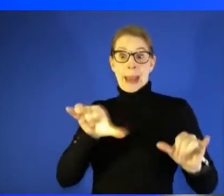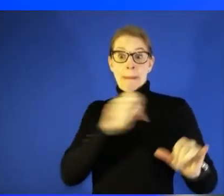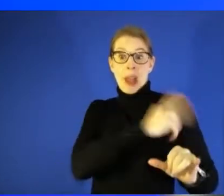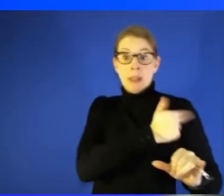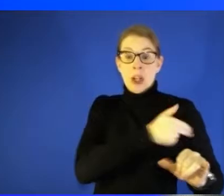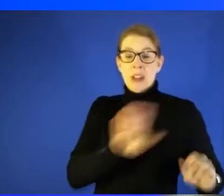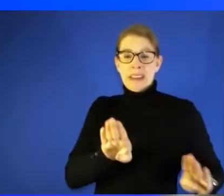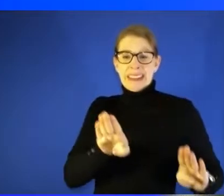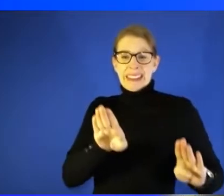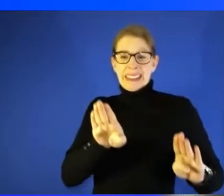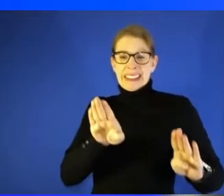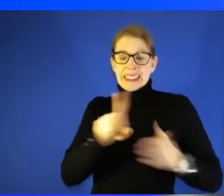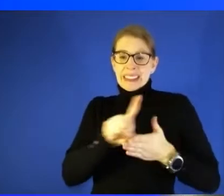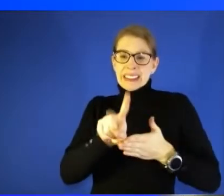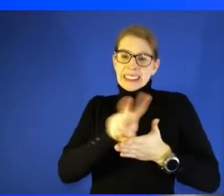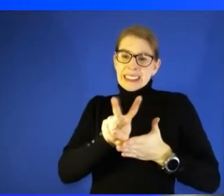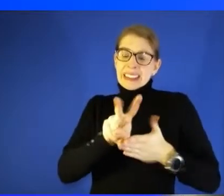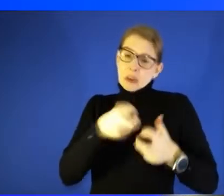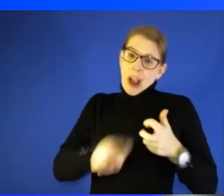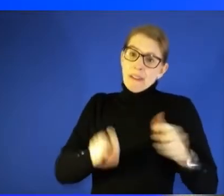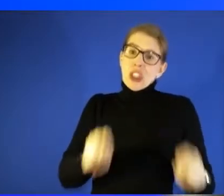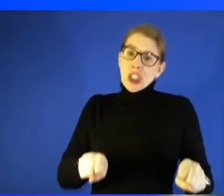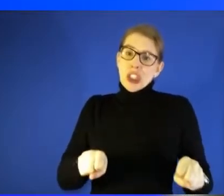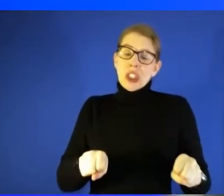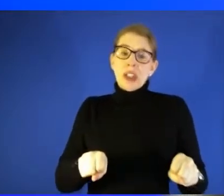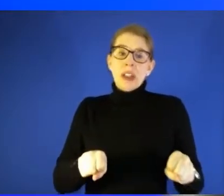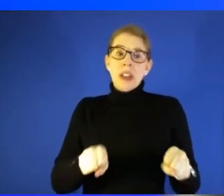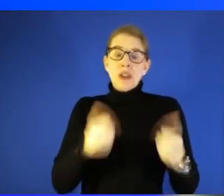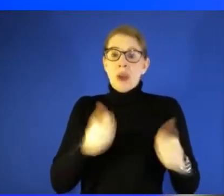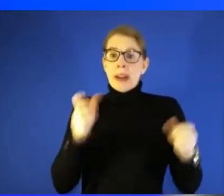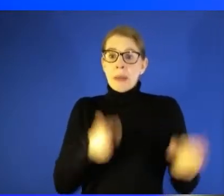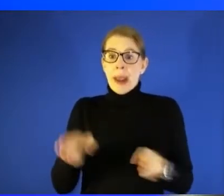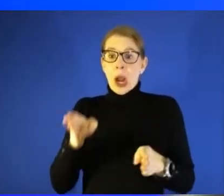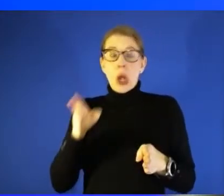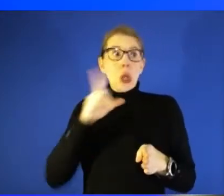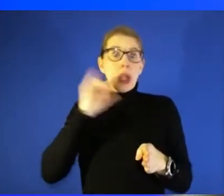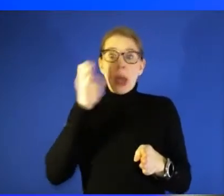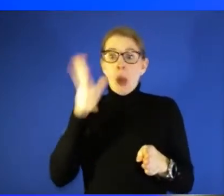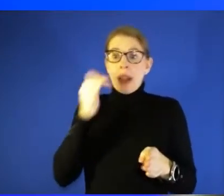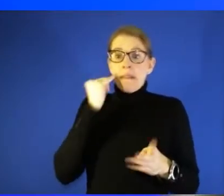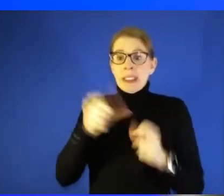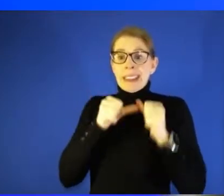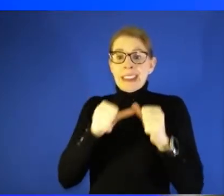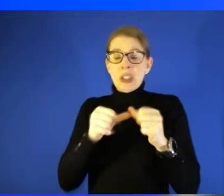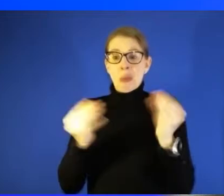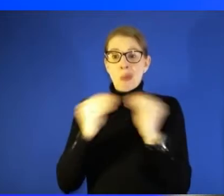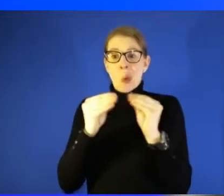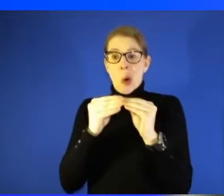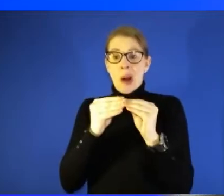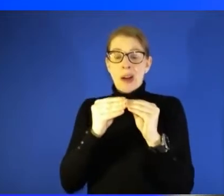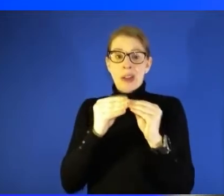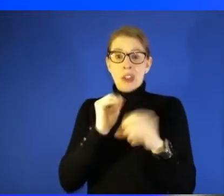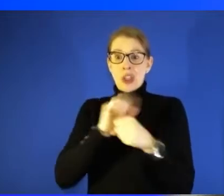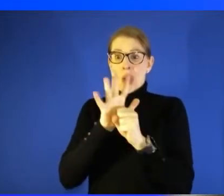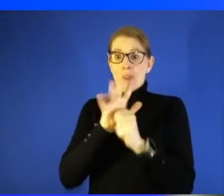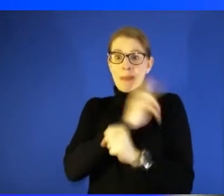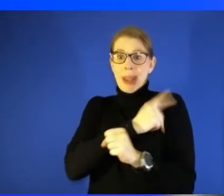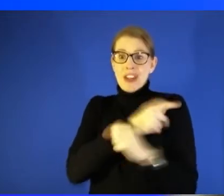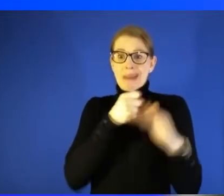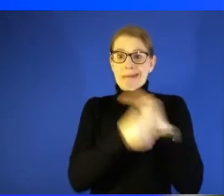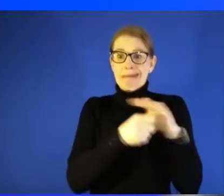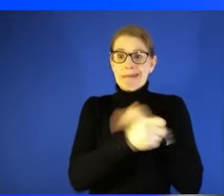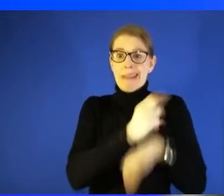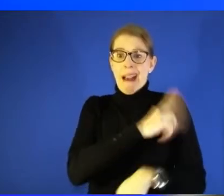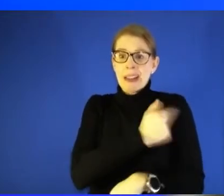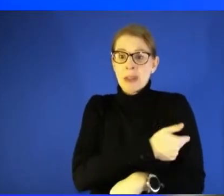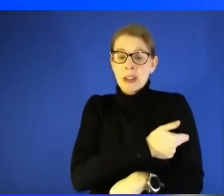couple of weeks. So we are also trying to prepare, what does that look like if we continue to get a large number of COVID patients on top of already the number